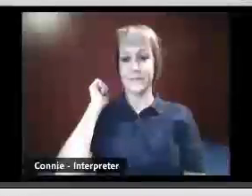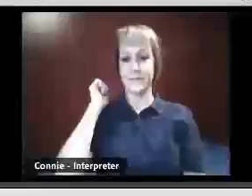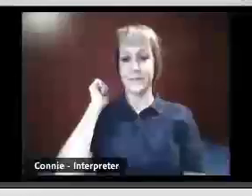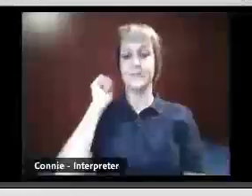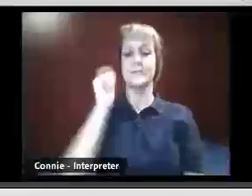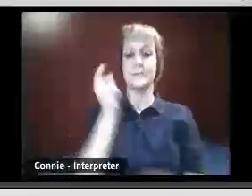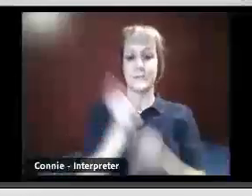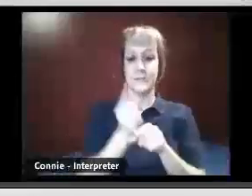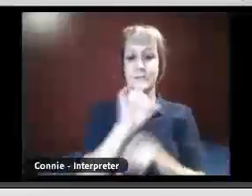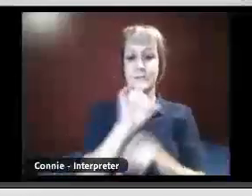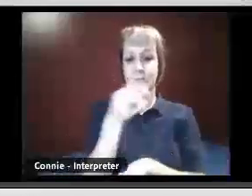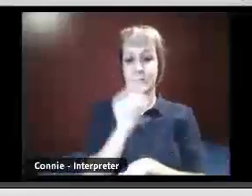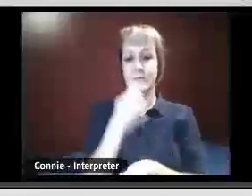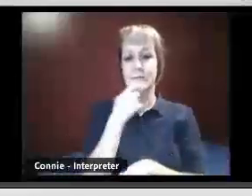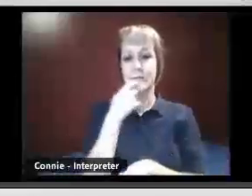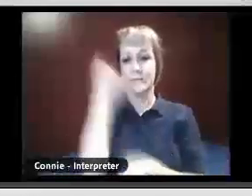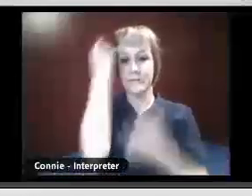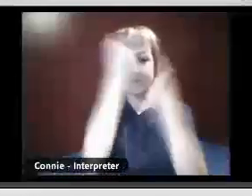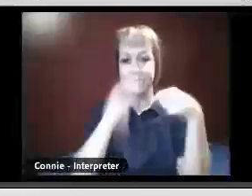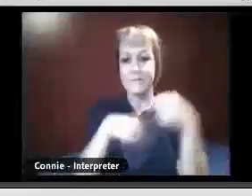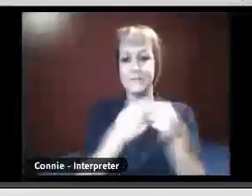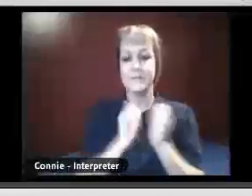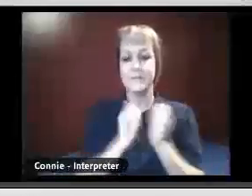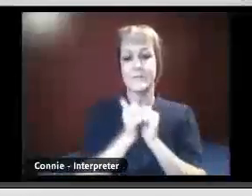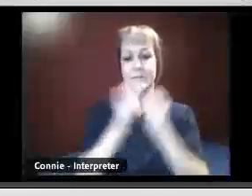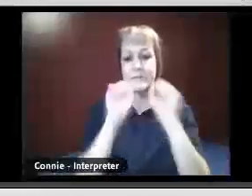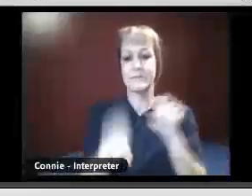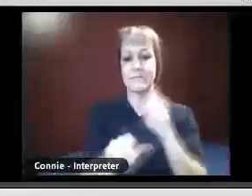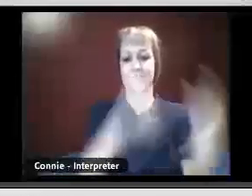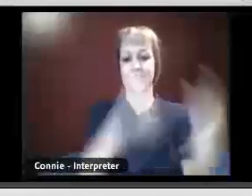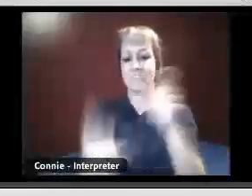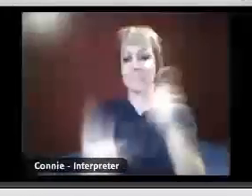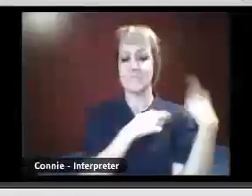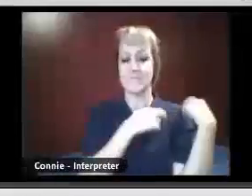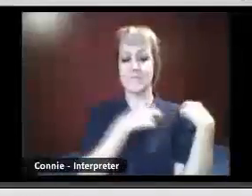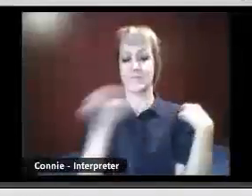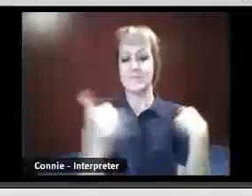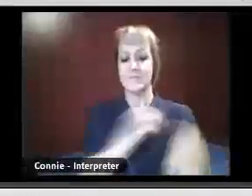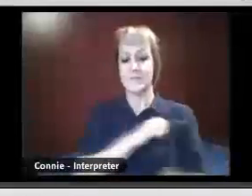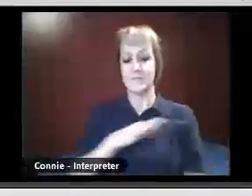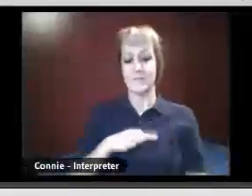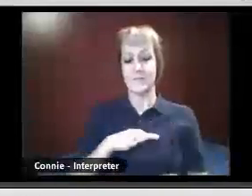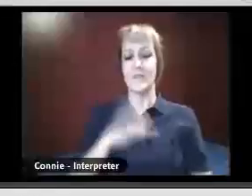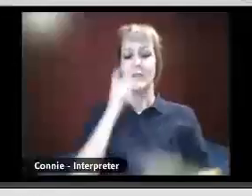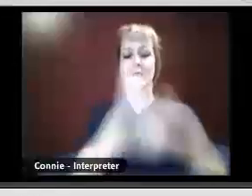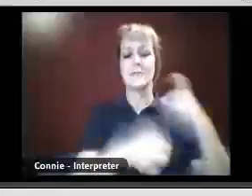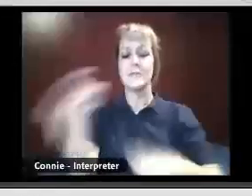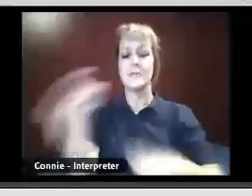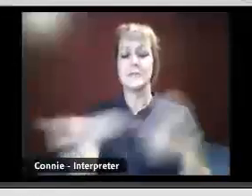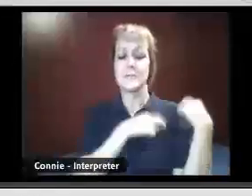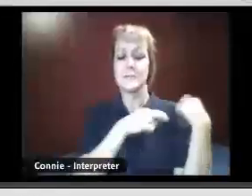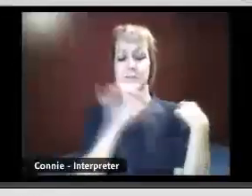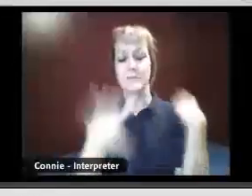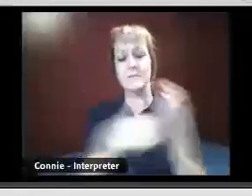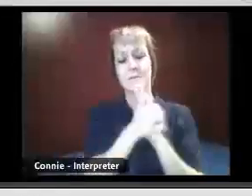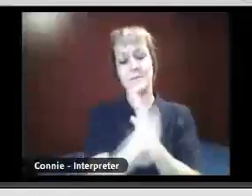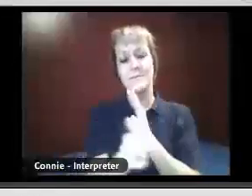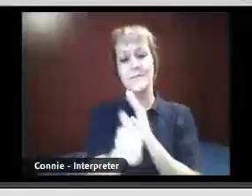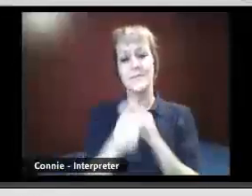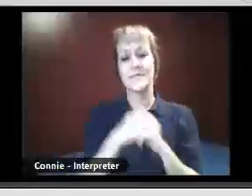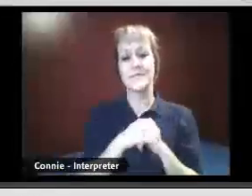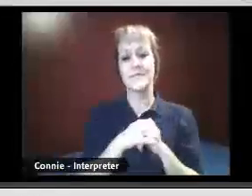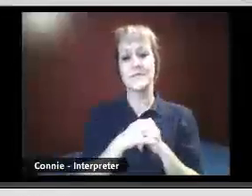Right, John is saying, thinking about ways to delegate to library staff. Yes, delegation is a skill in and of itself. And you'll